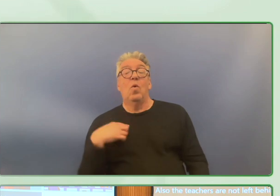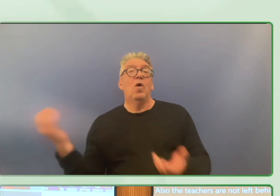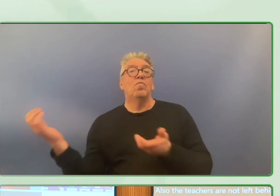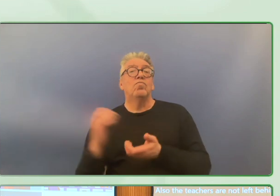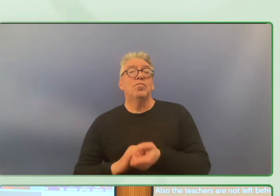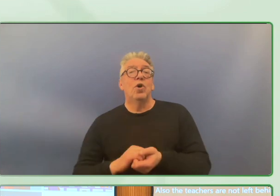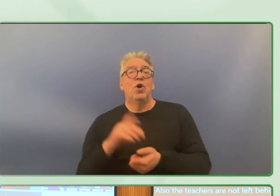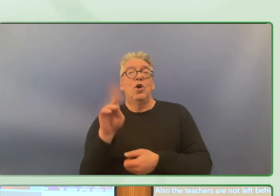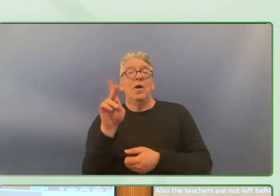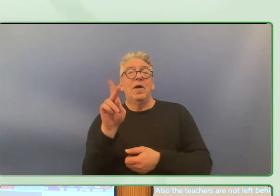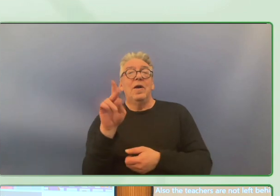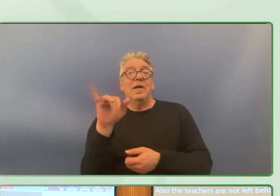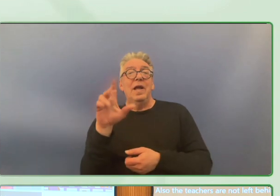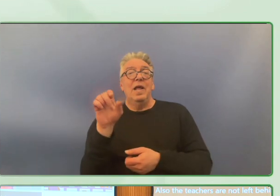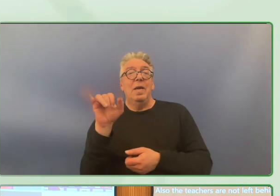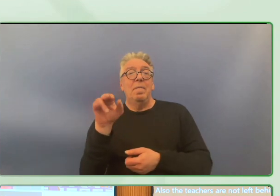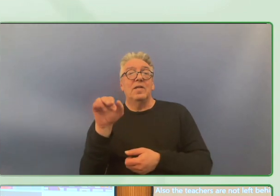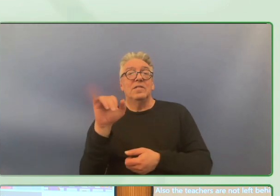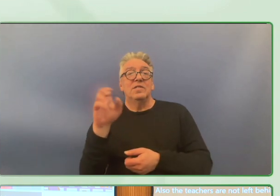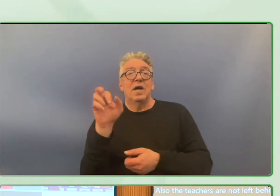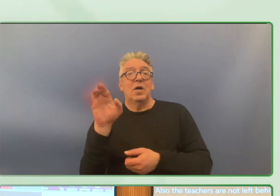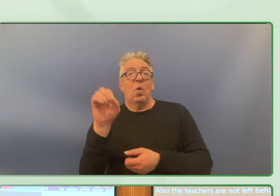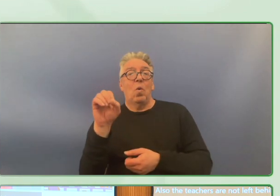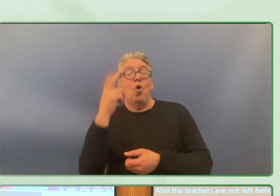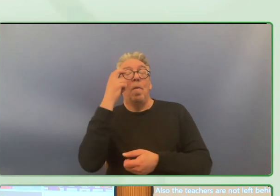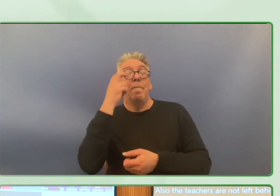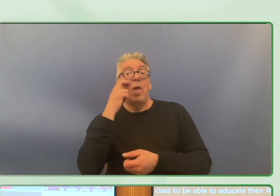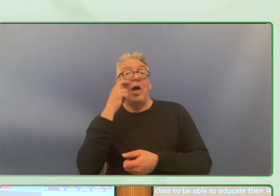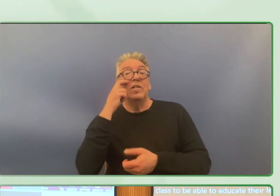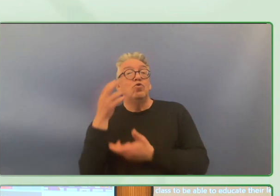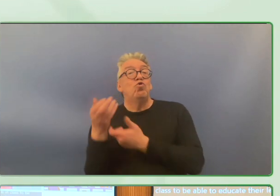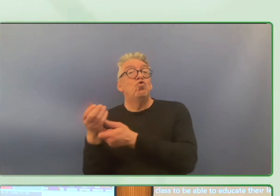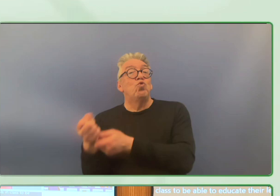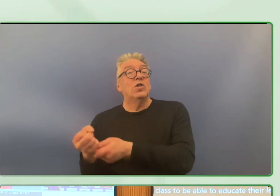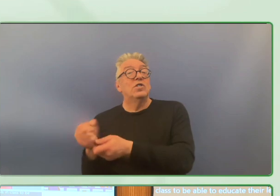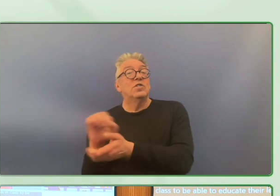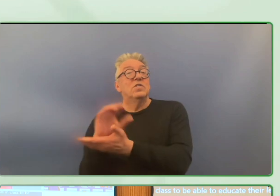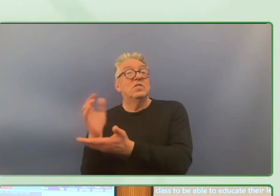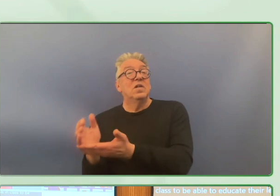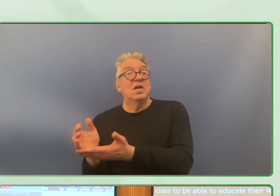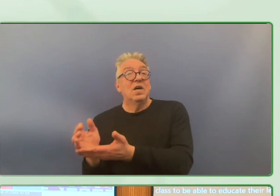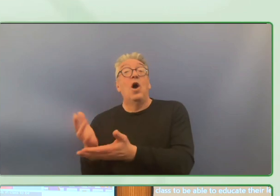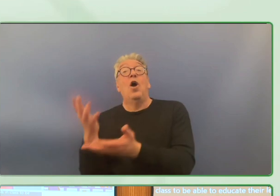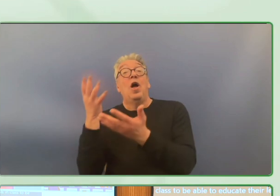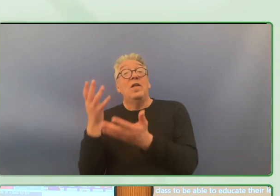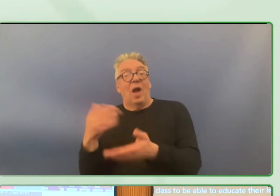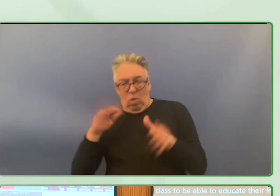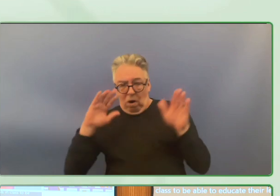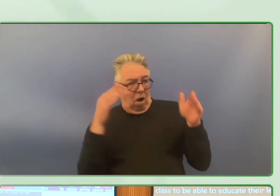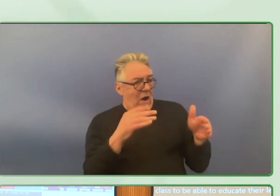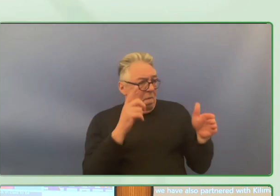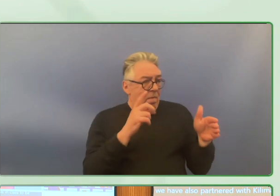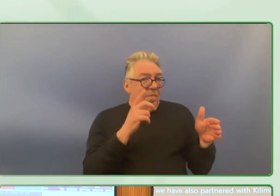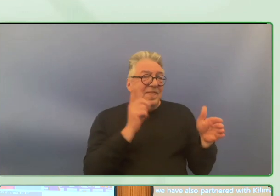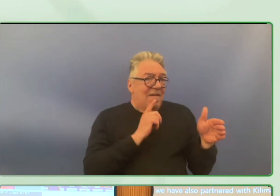Blind Trust, and now we have extended our reach to the visually impaired and blind learners